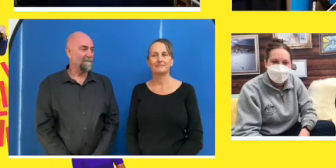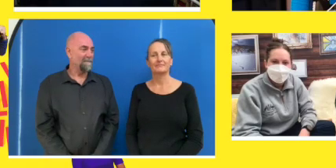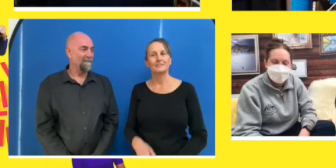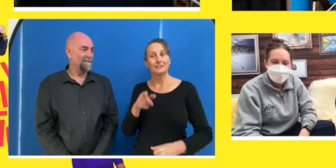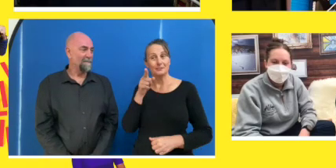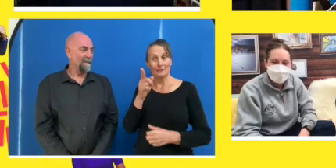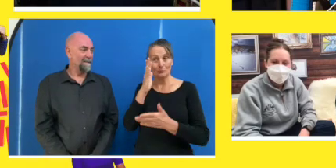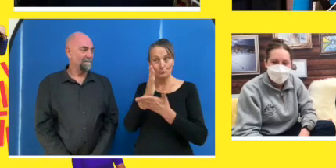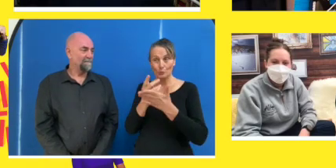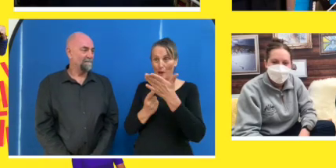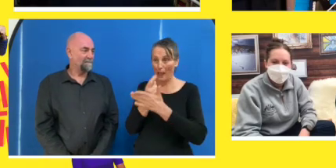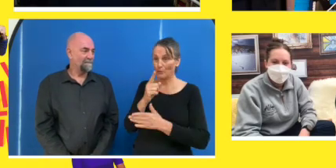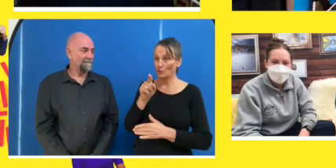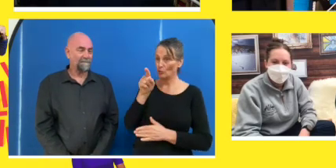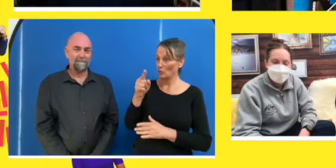happened.